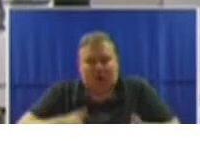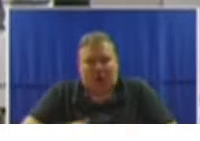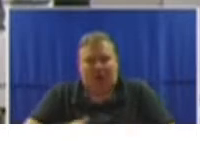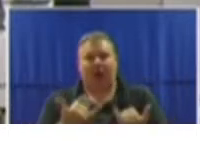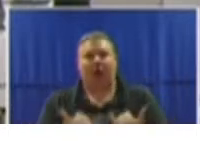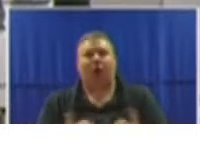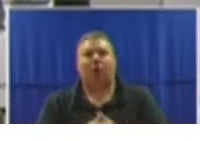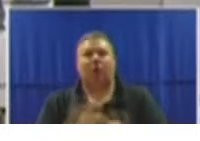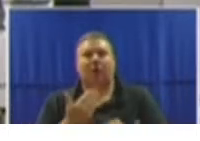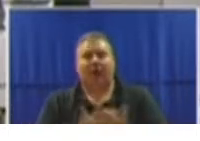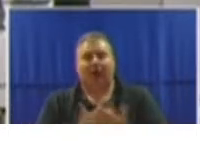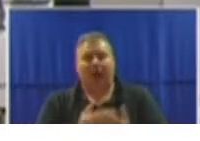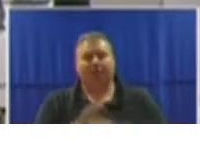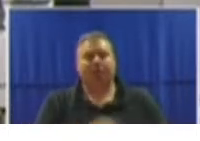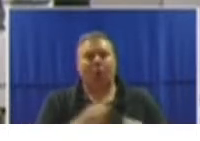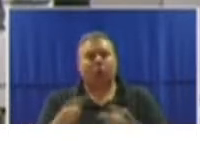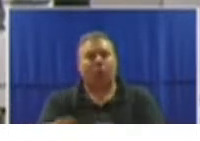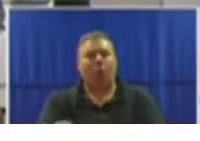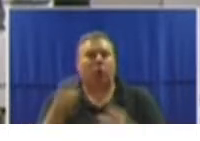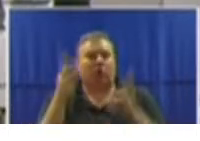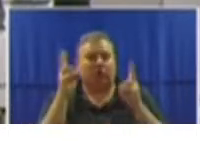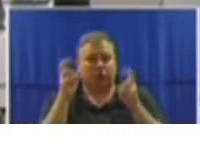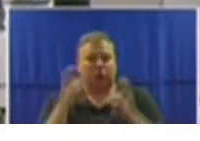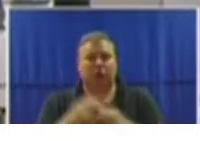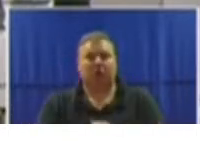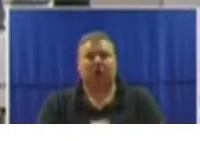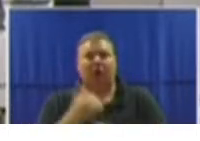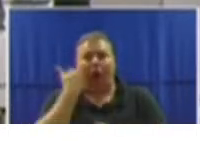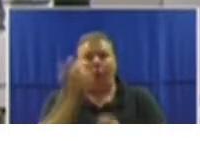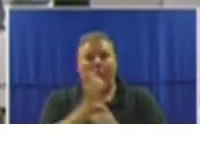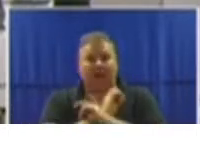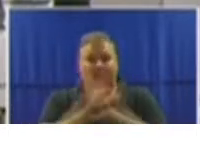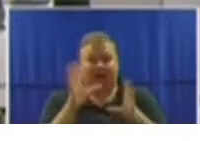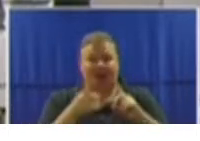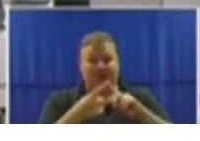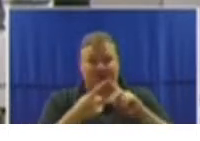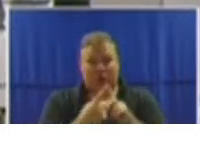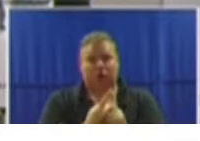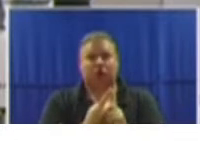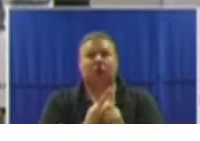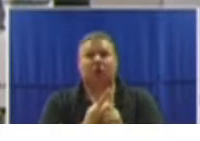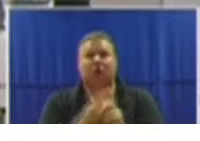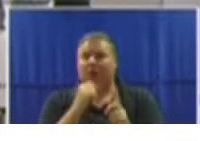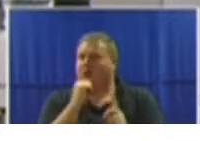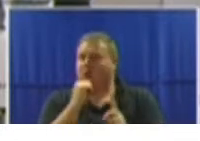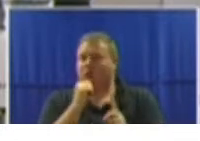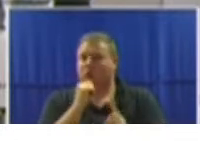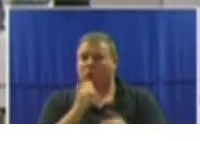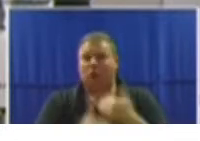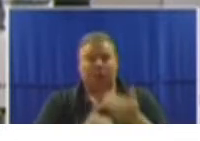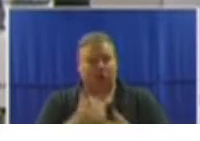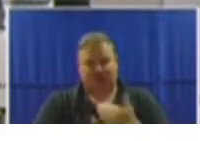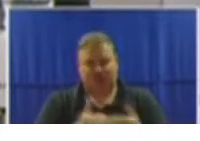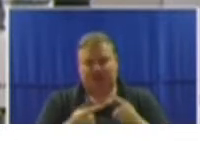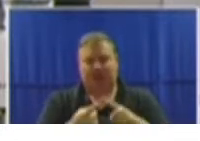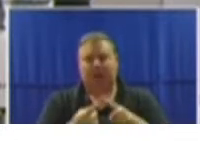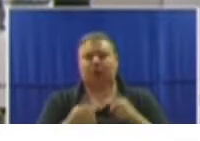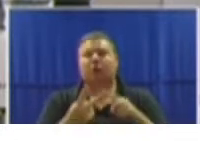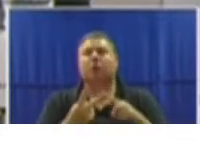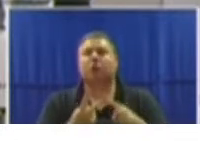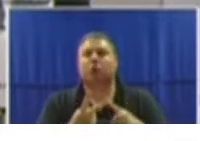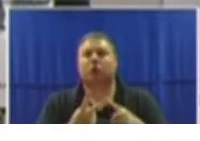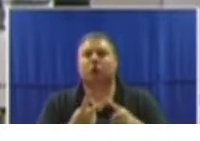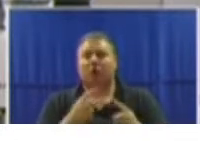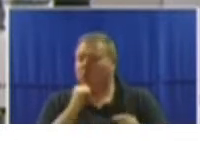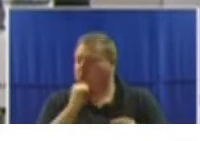also postpone the matter. So I want to make it clear to you, Speaker. Number one, we are not proceeding. Number two, we are